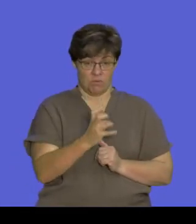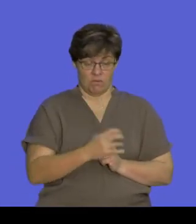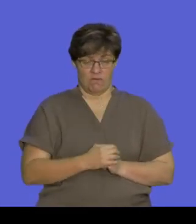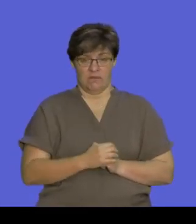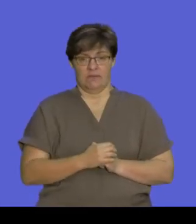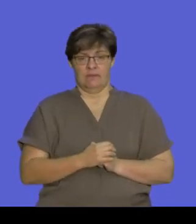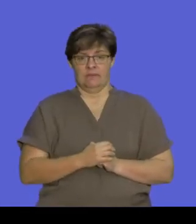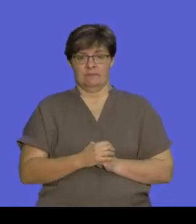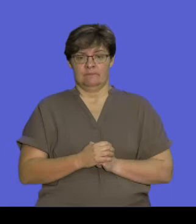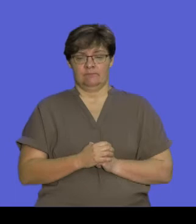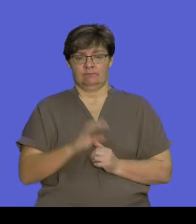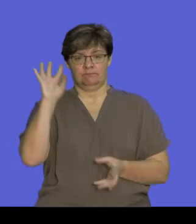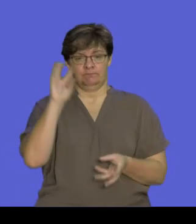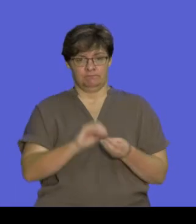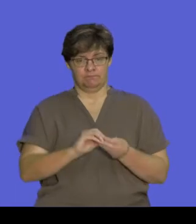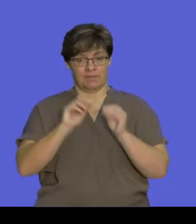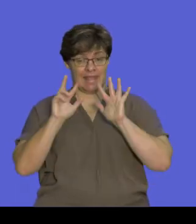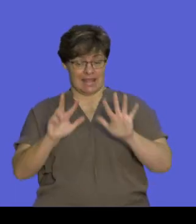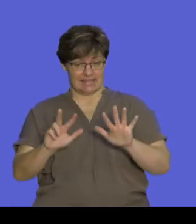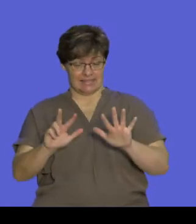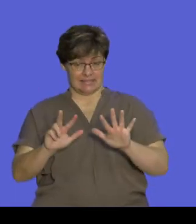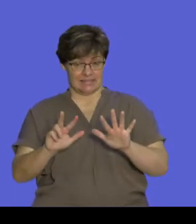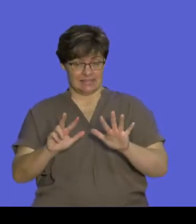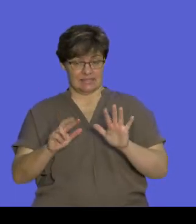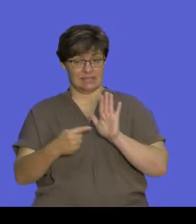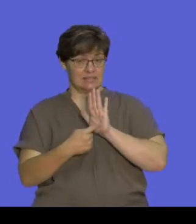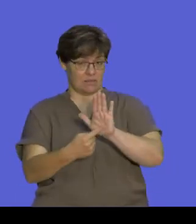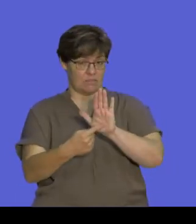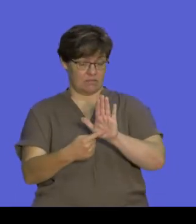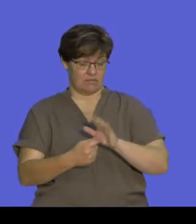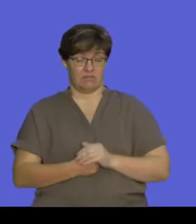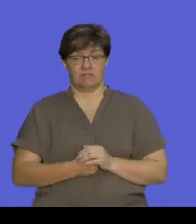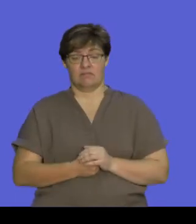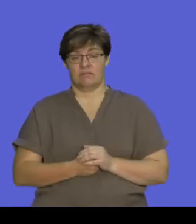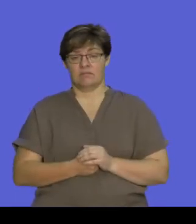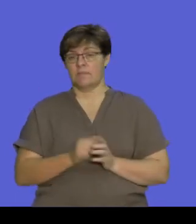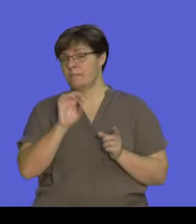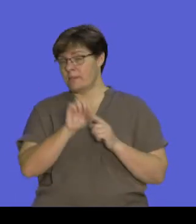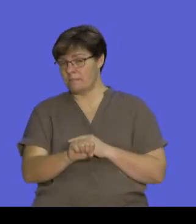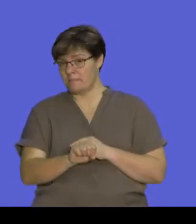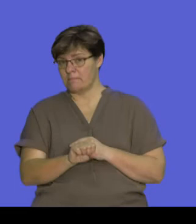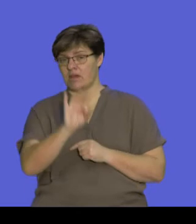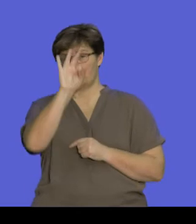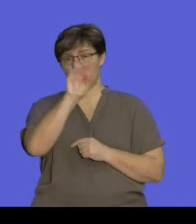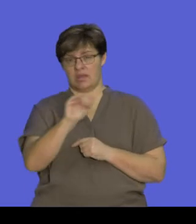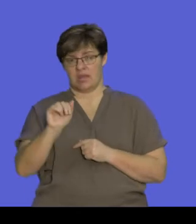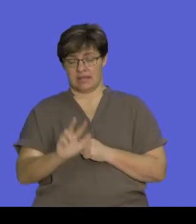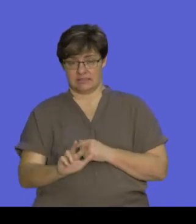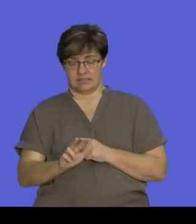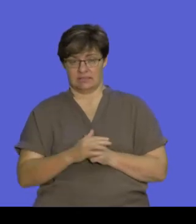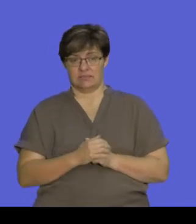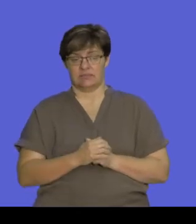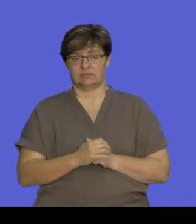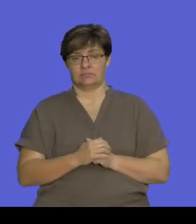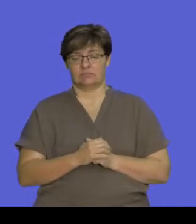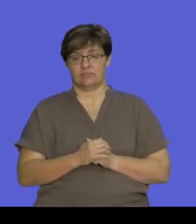a total of 8 in the sample space, and we recognize that's 3 out of 8, whereas